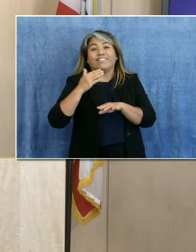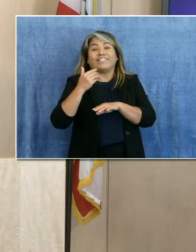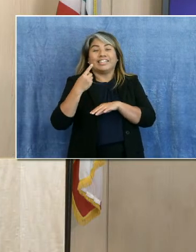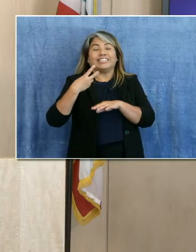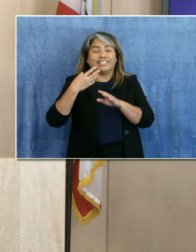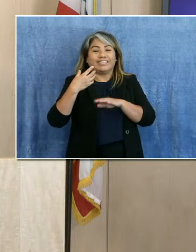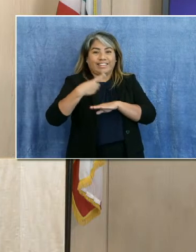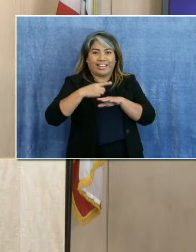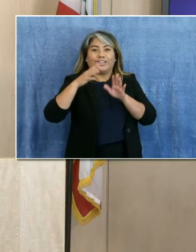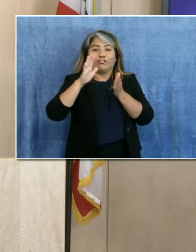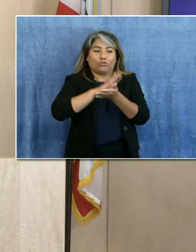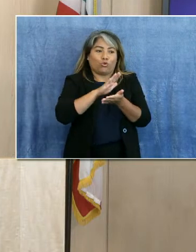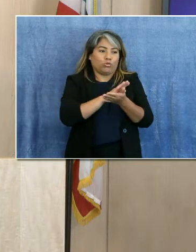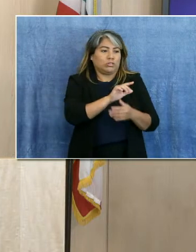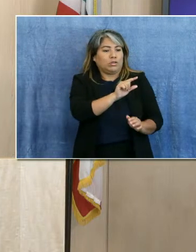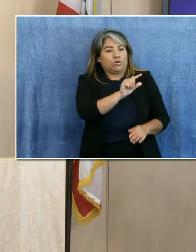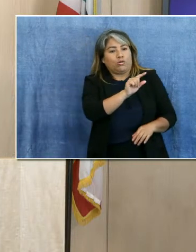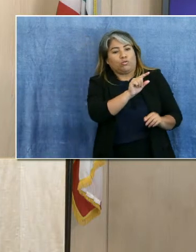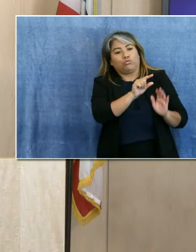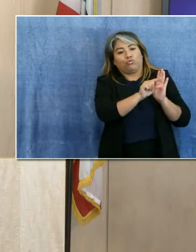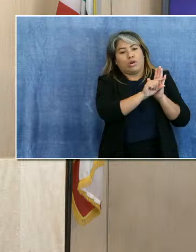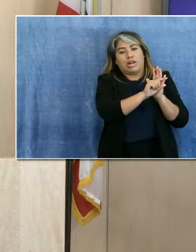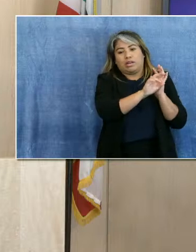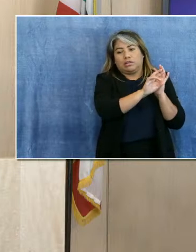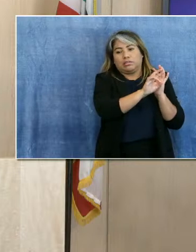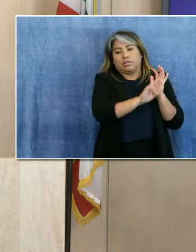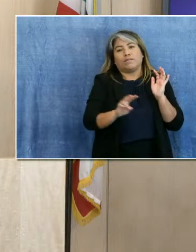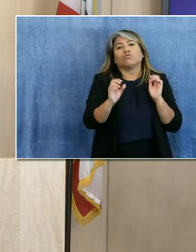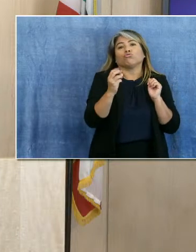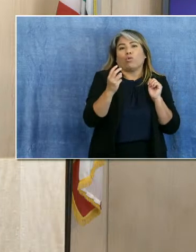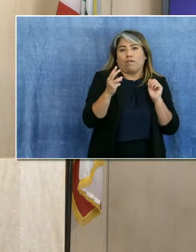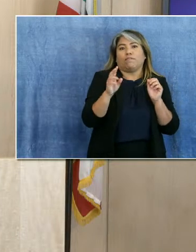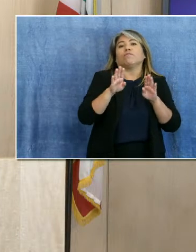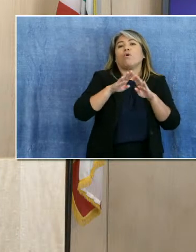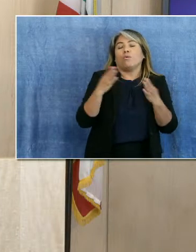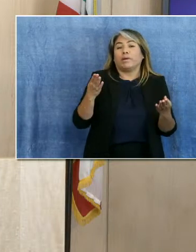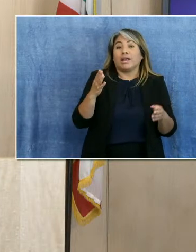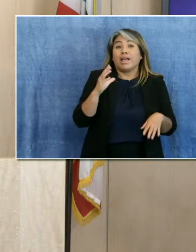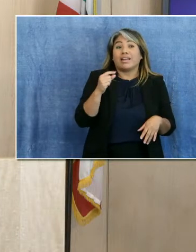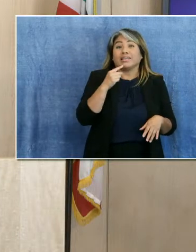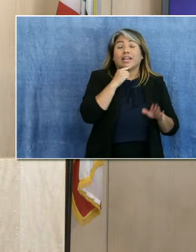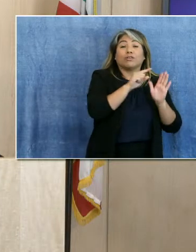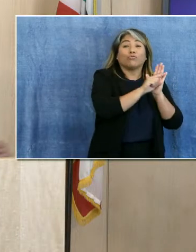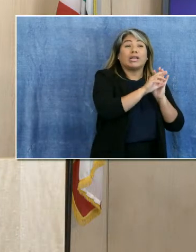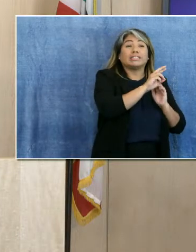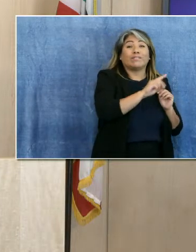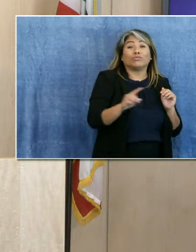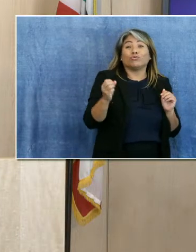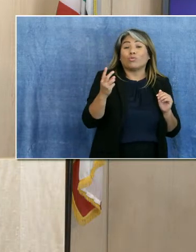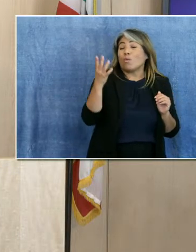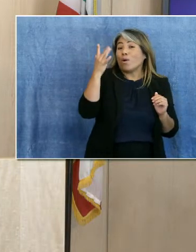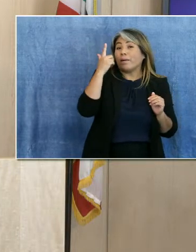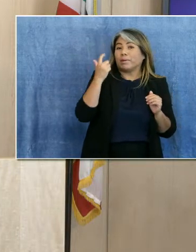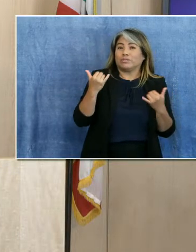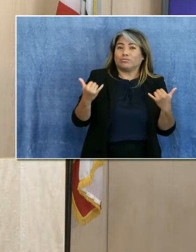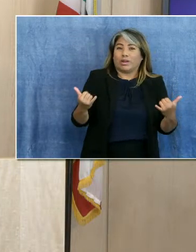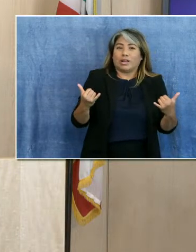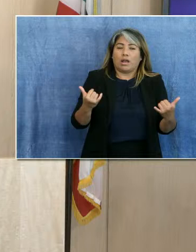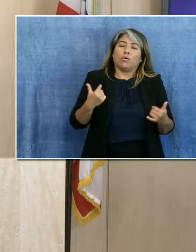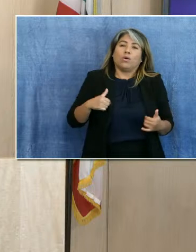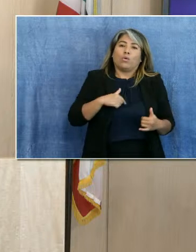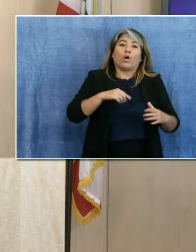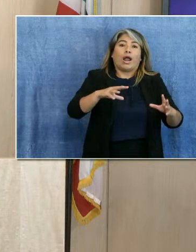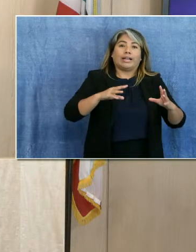schools, grades 7 through 12 can open. And I say grades 7 through 12 because right now we are